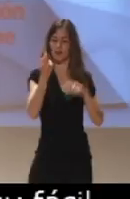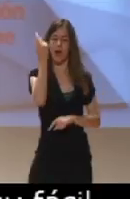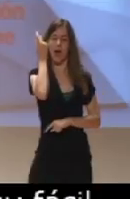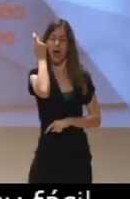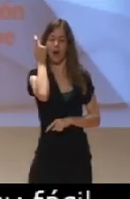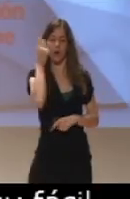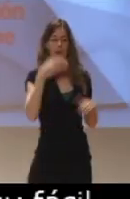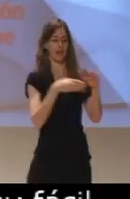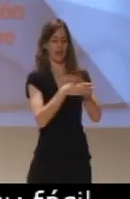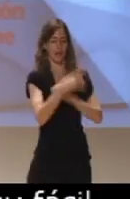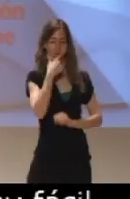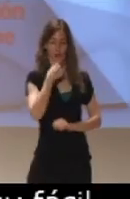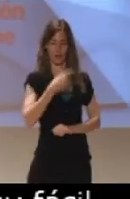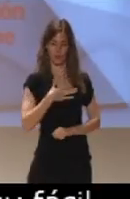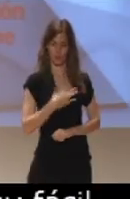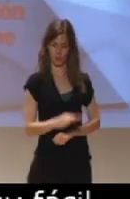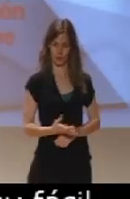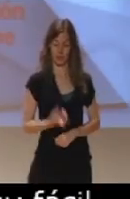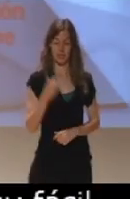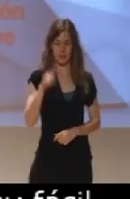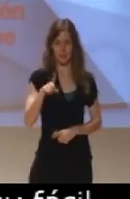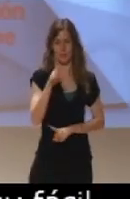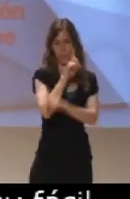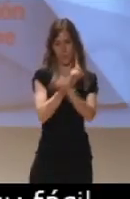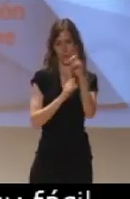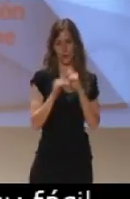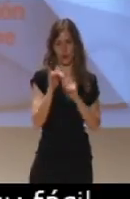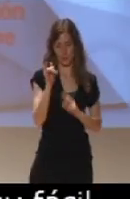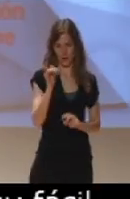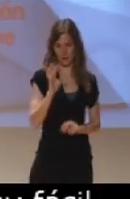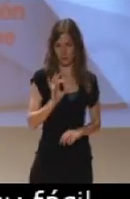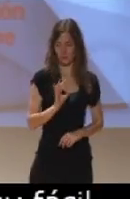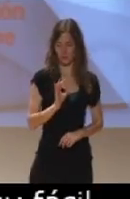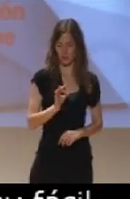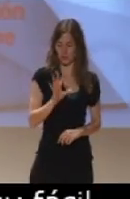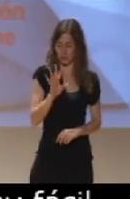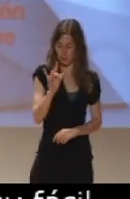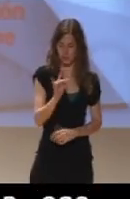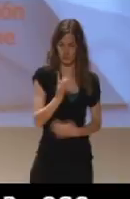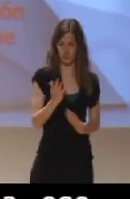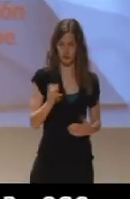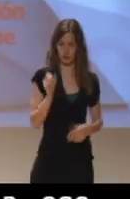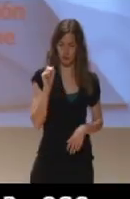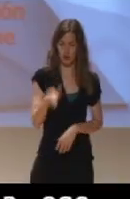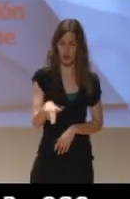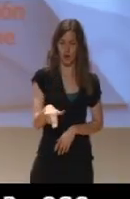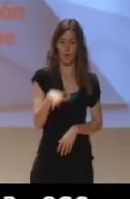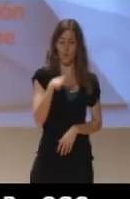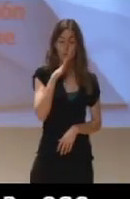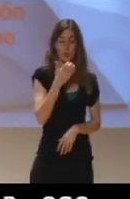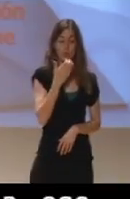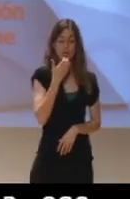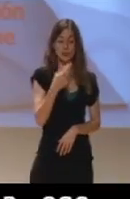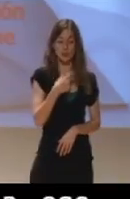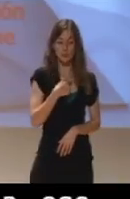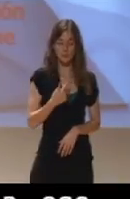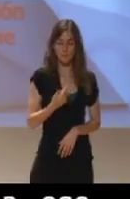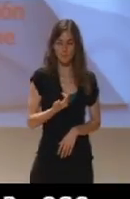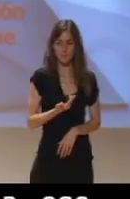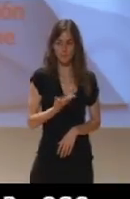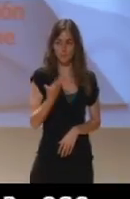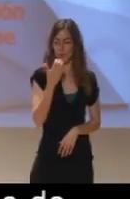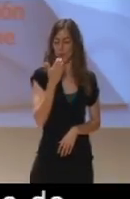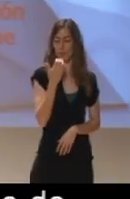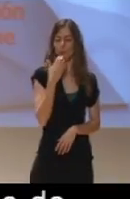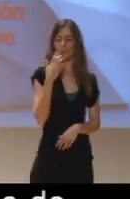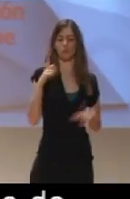the students can easily access them. And this, of course, is a bit of a problem,